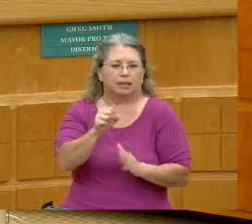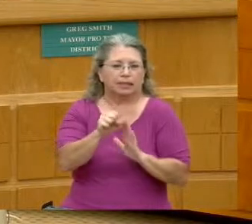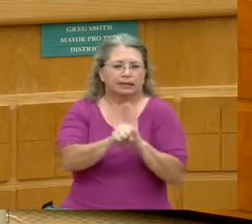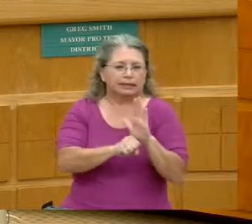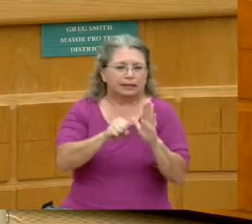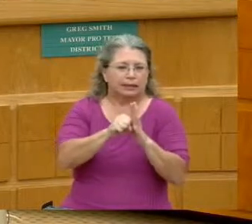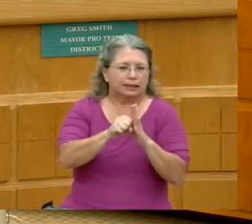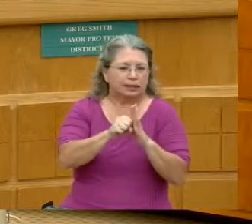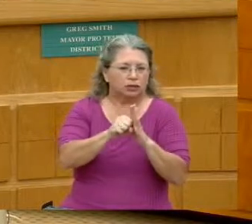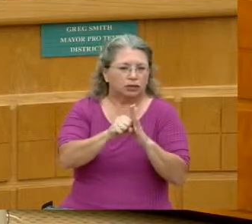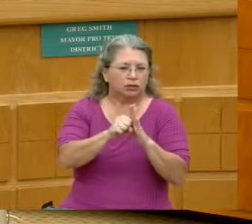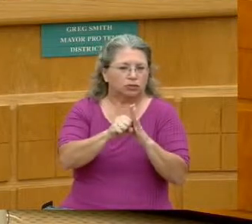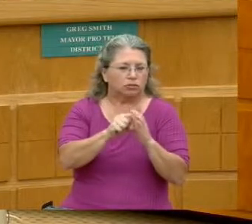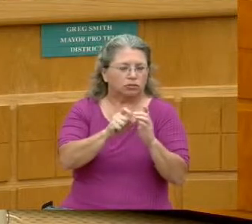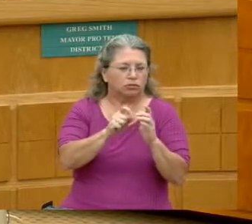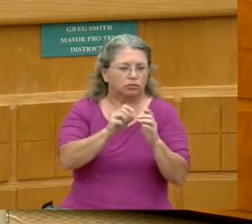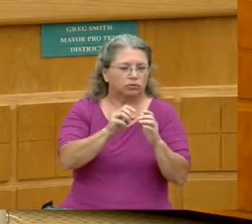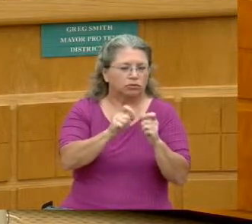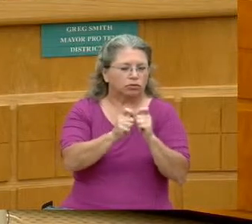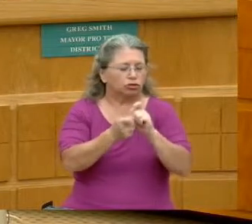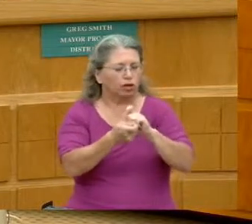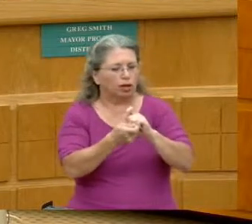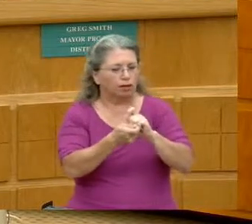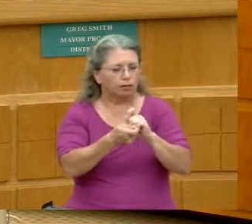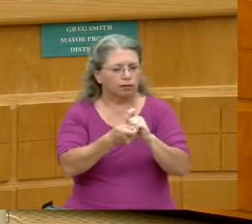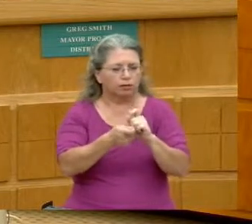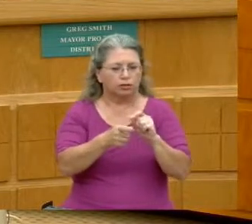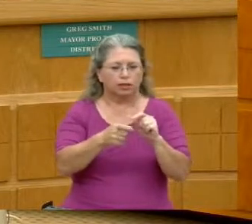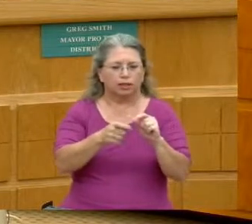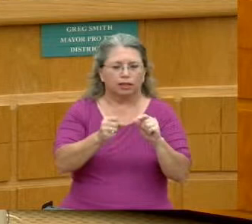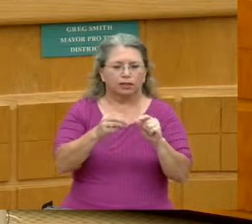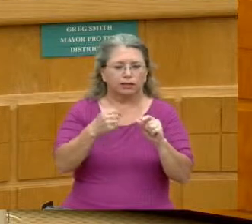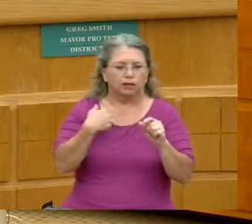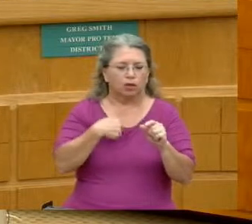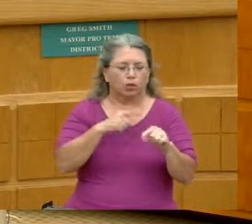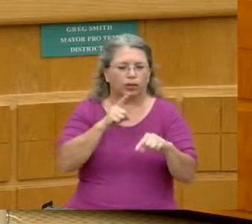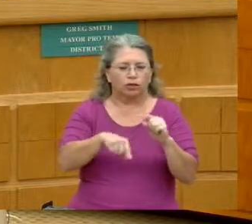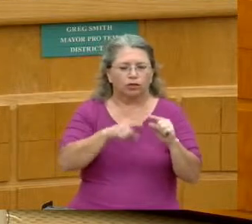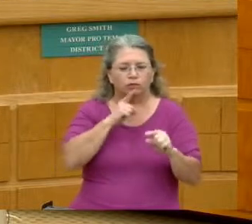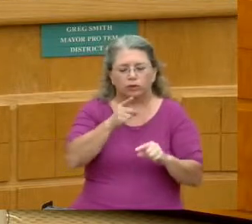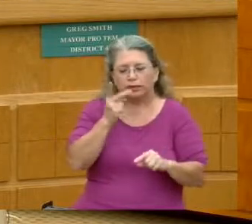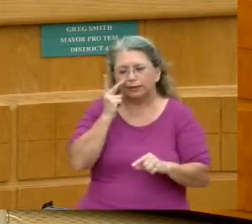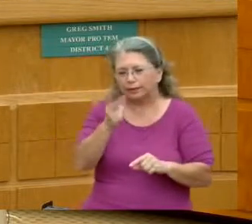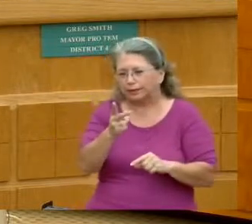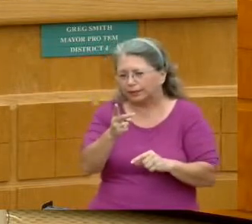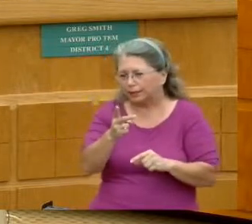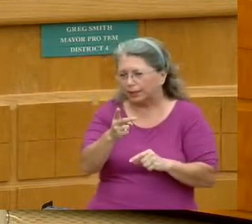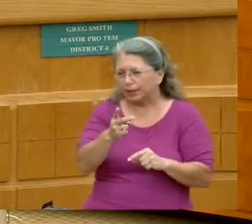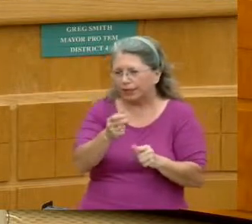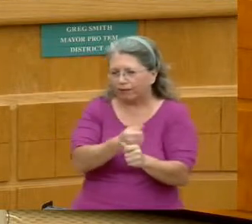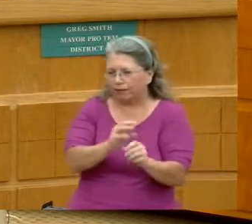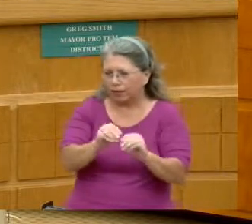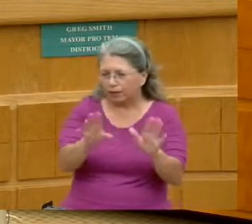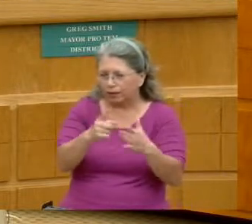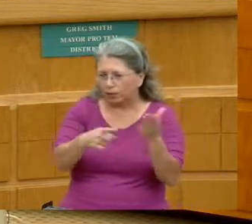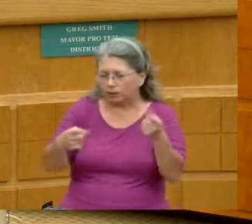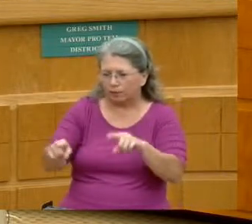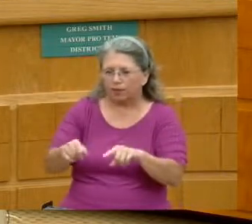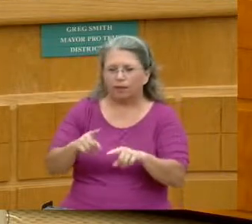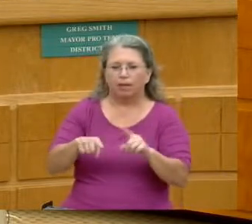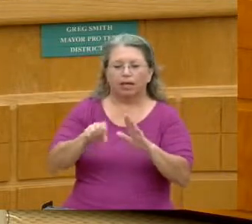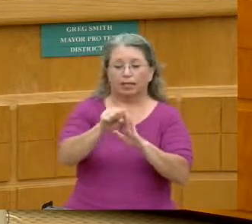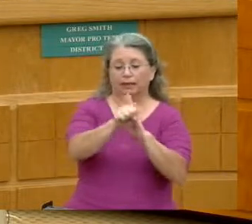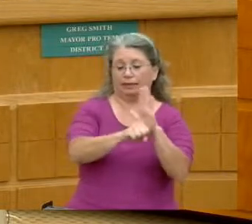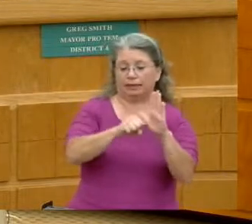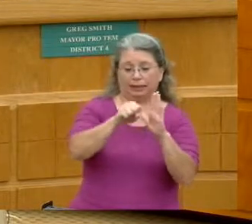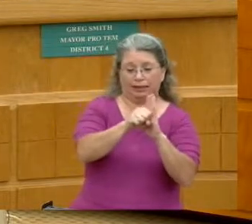quite see what was happening. But a seasonal effect doesn't mean that the virus goes away.